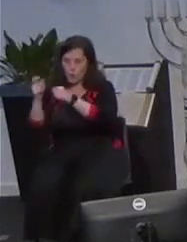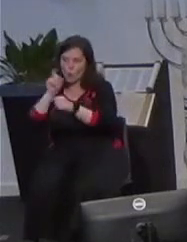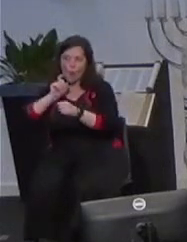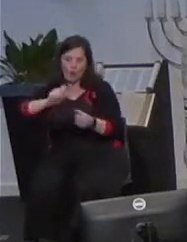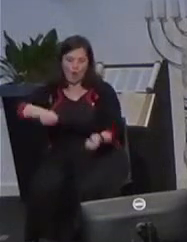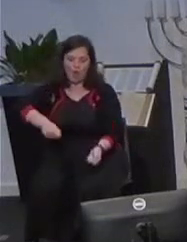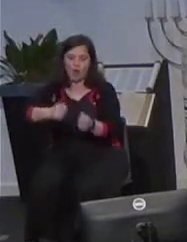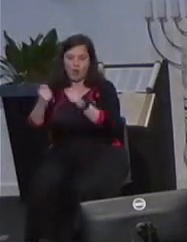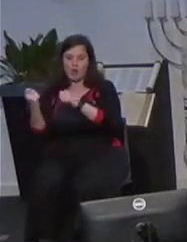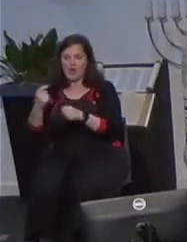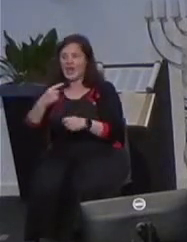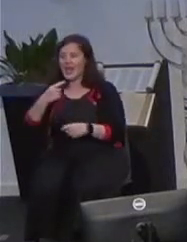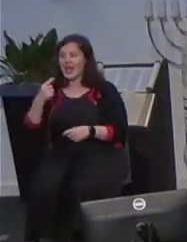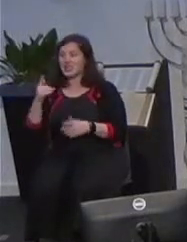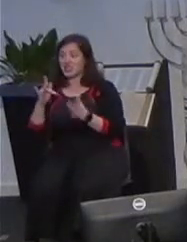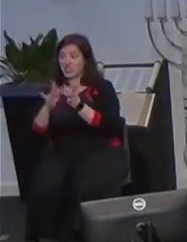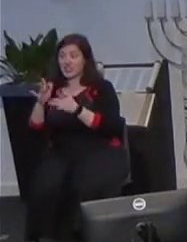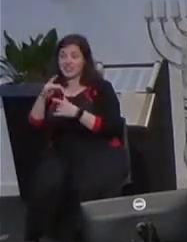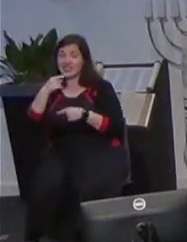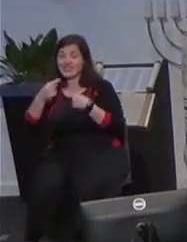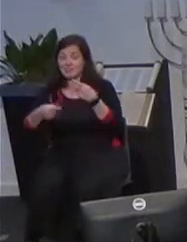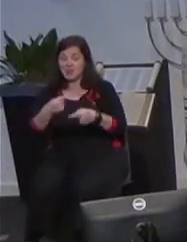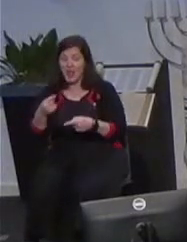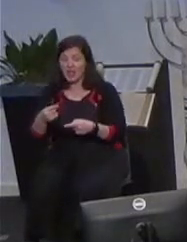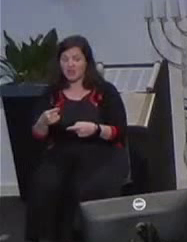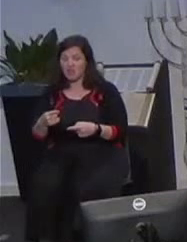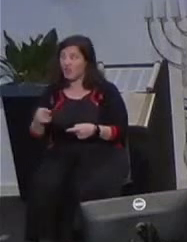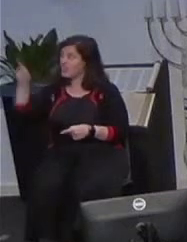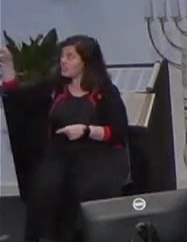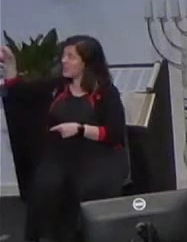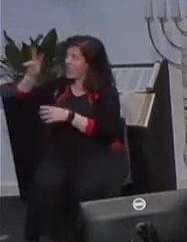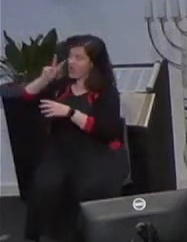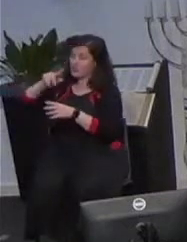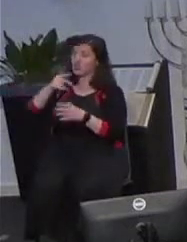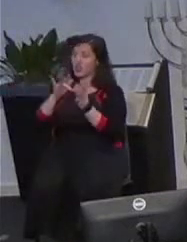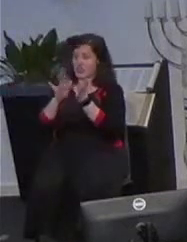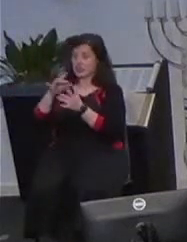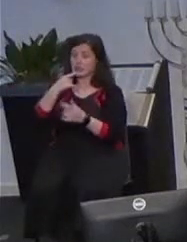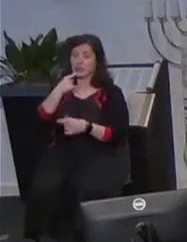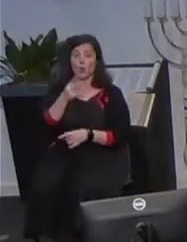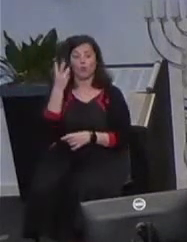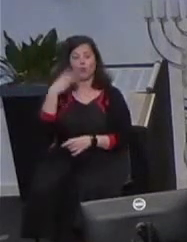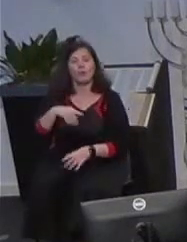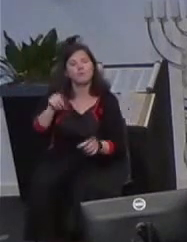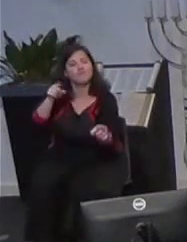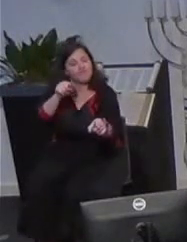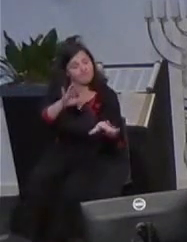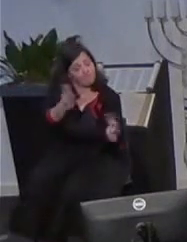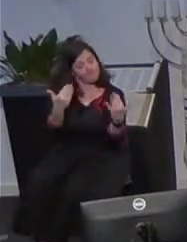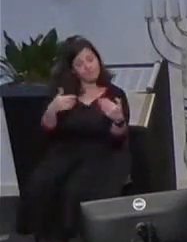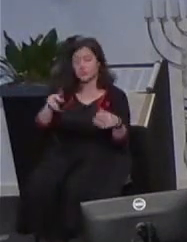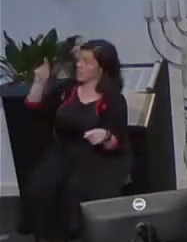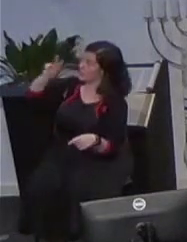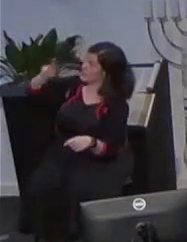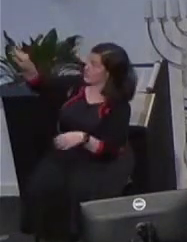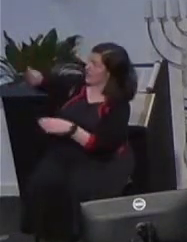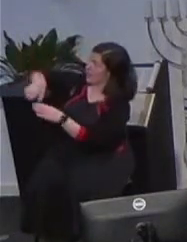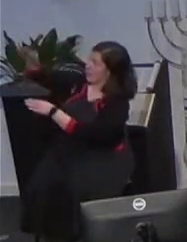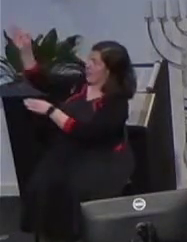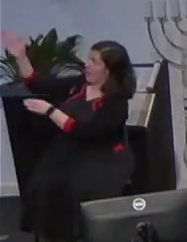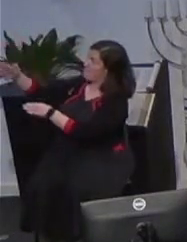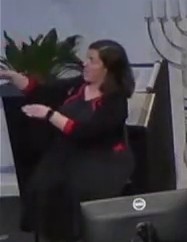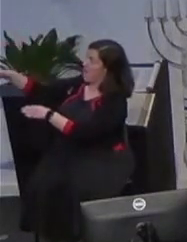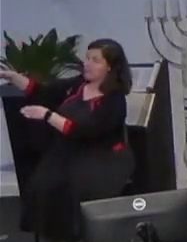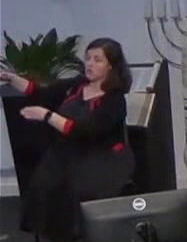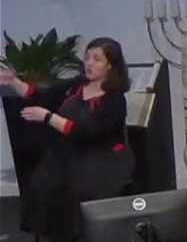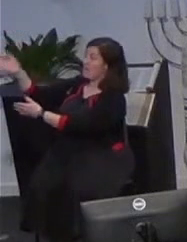the Samaritans, used to worship on this mountain. But you Jews claim that we must worship on that